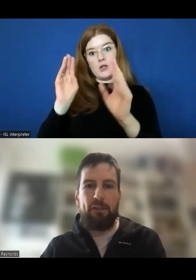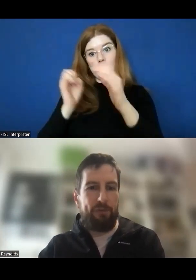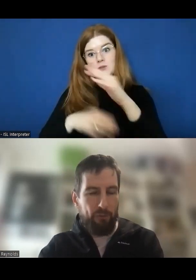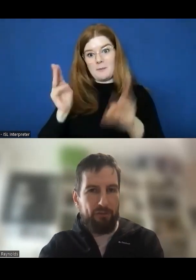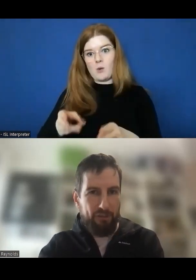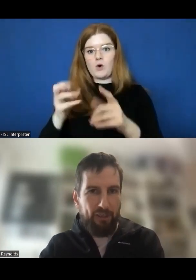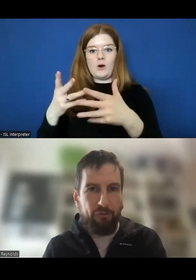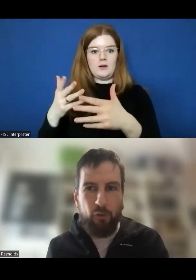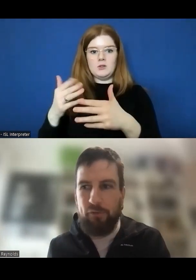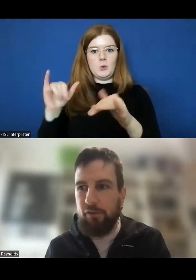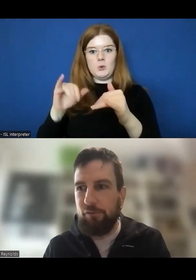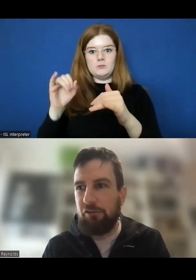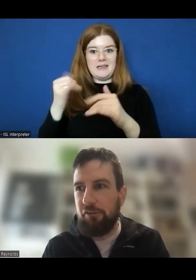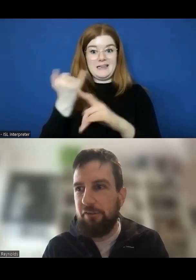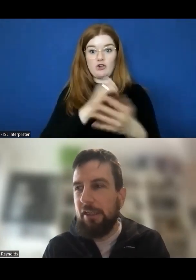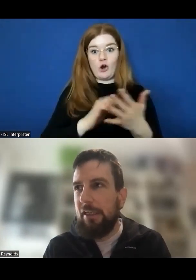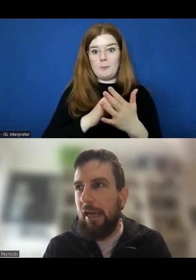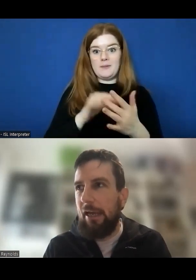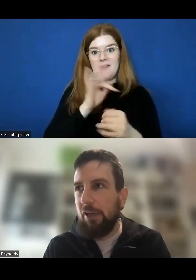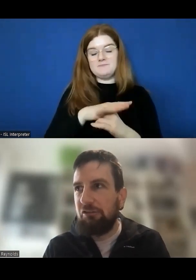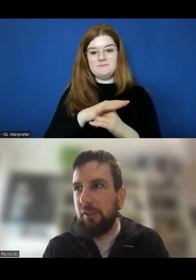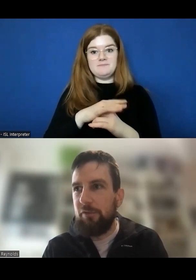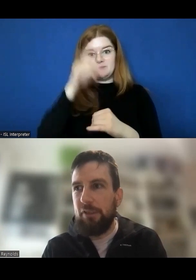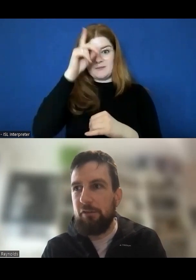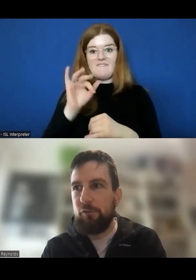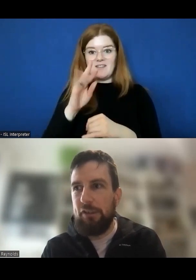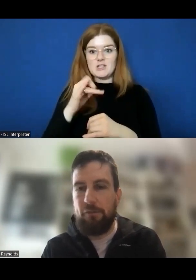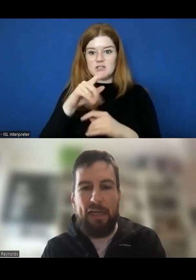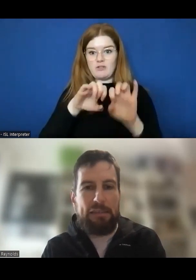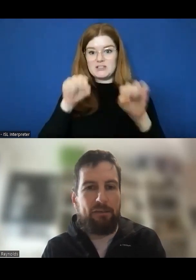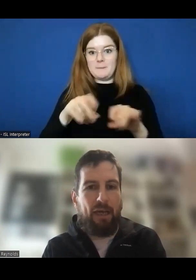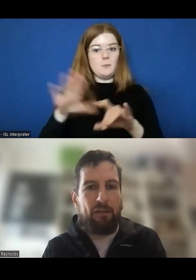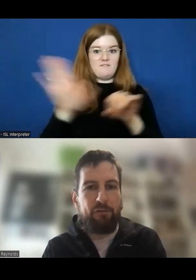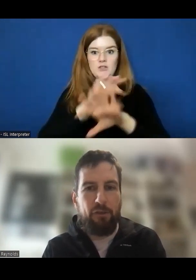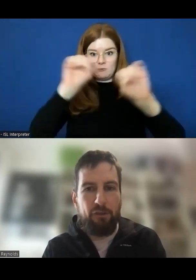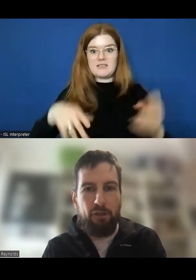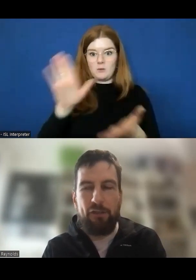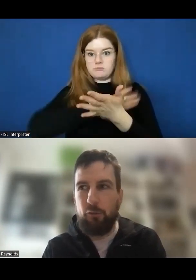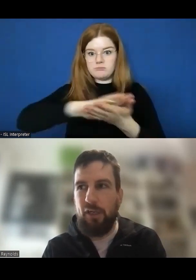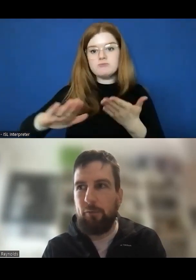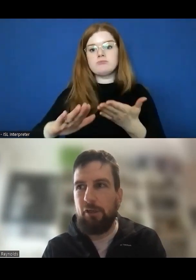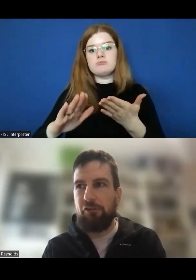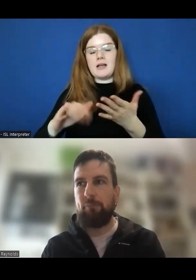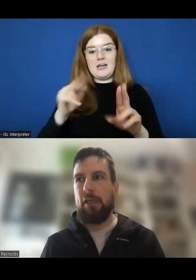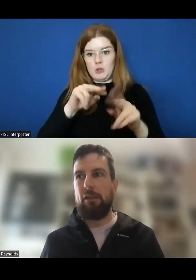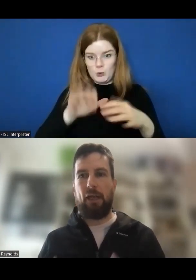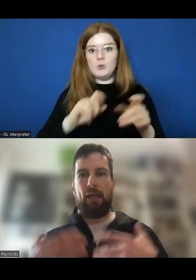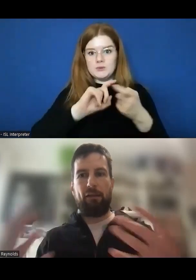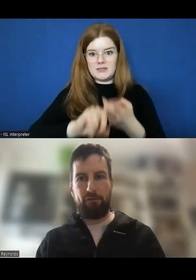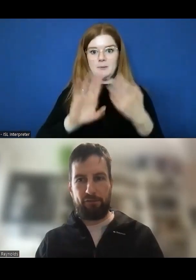or the, in case of Europe, the fascist regimes to be fully dismantled, and for a new stable